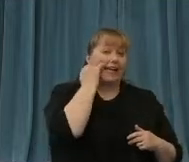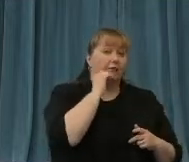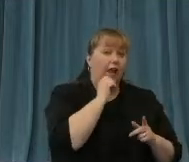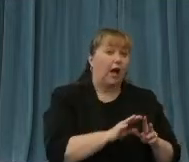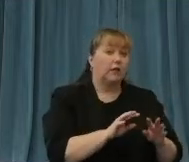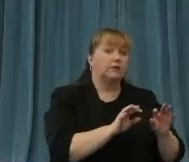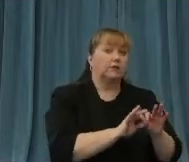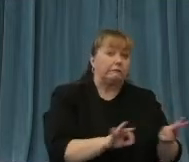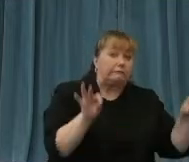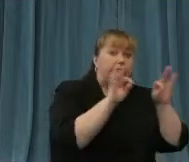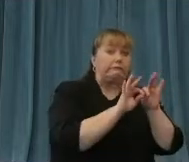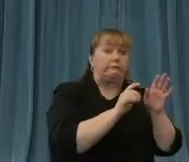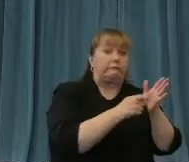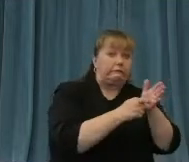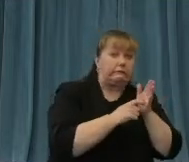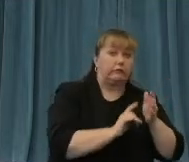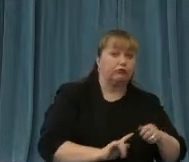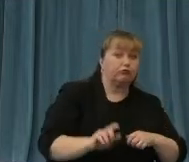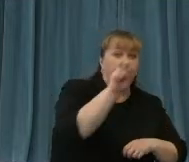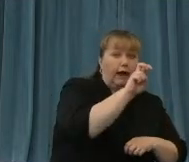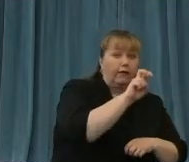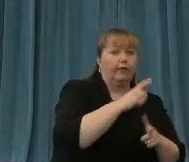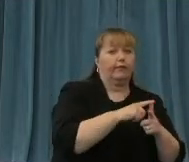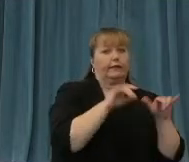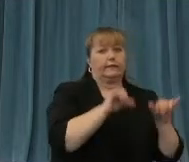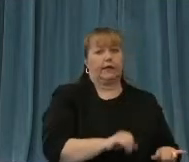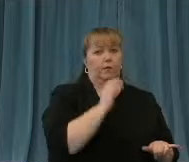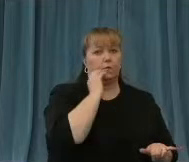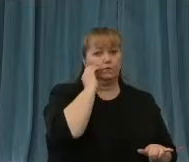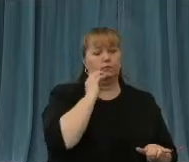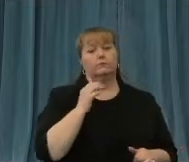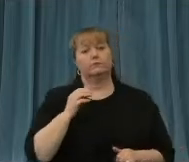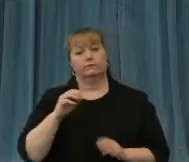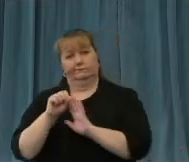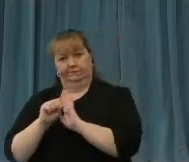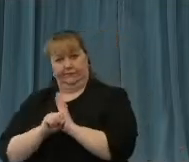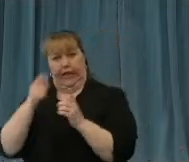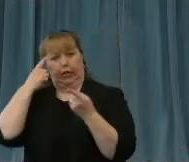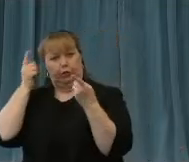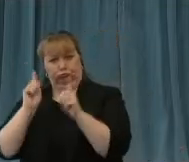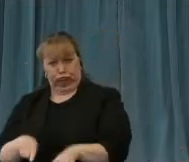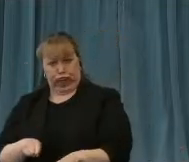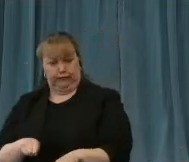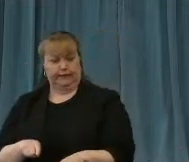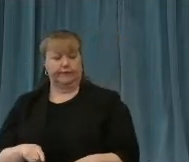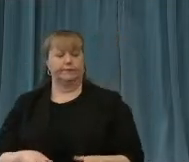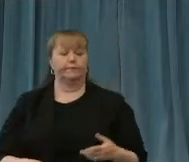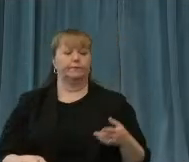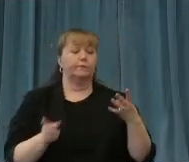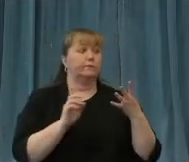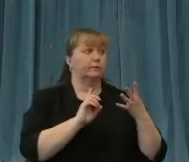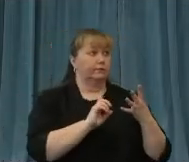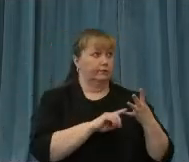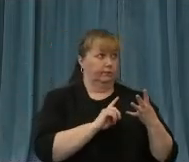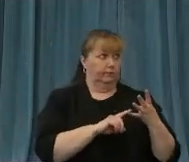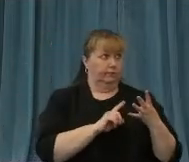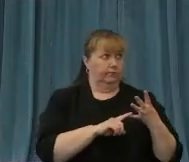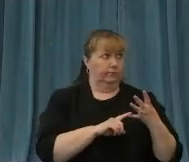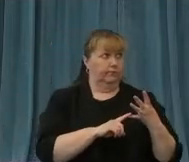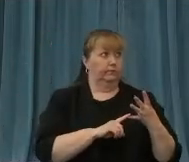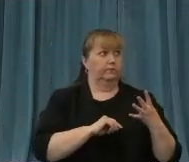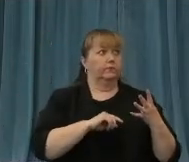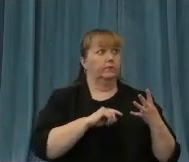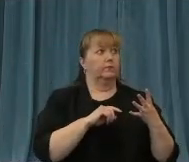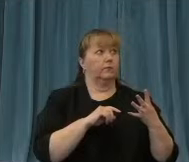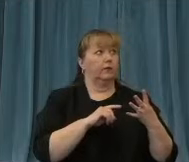one. Finally, the White House recommends the public strongly consider using face coverings while in public. We